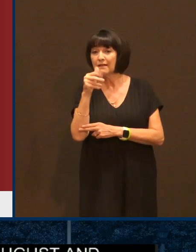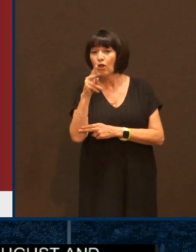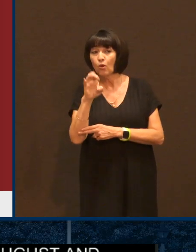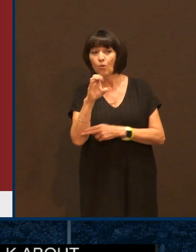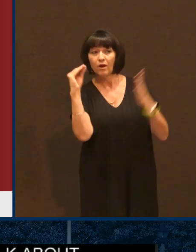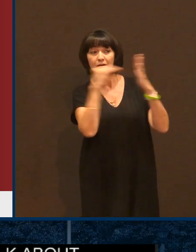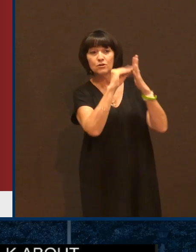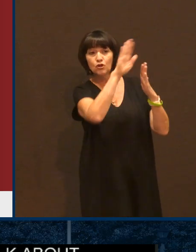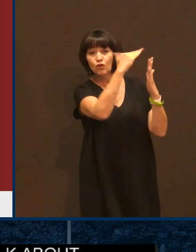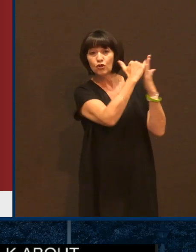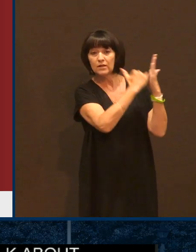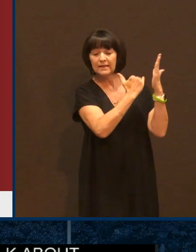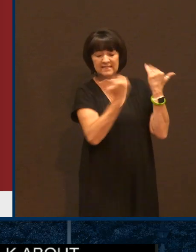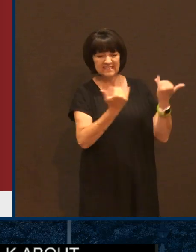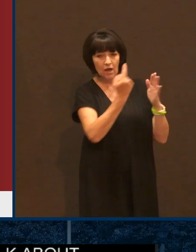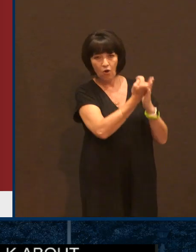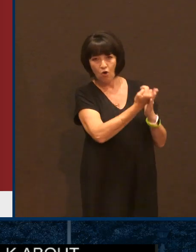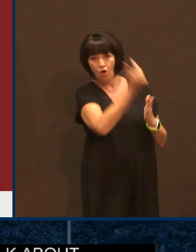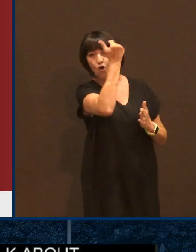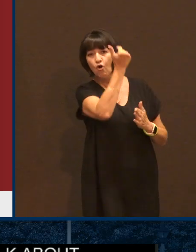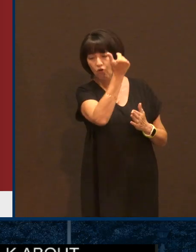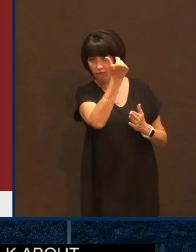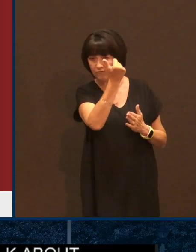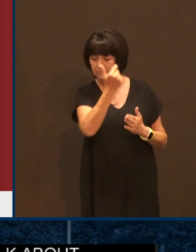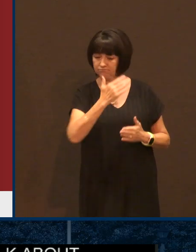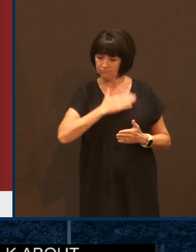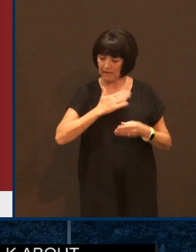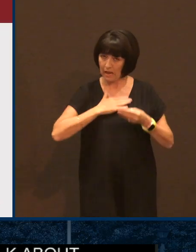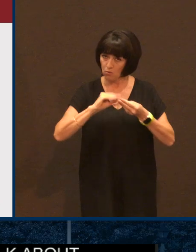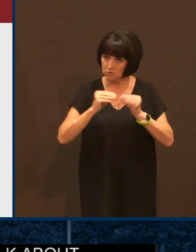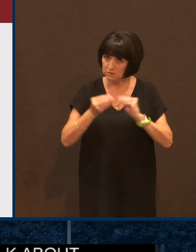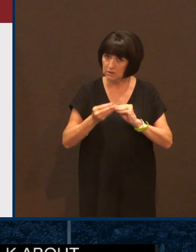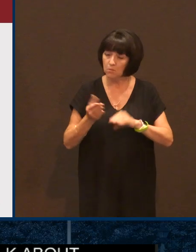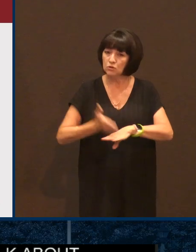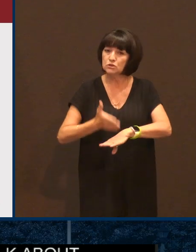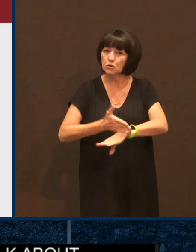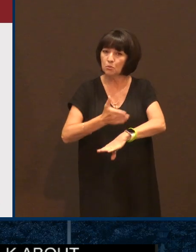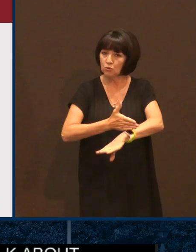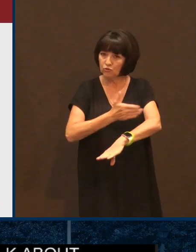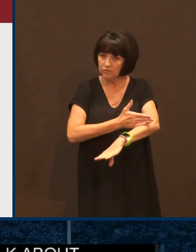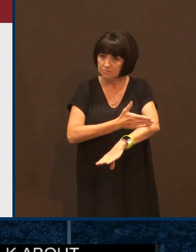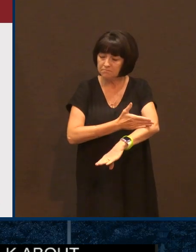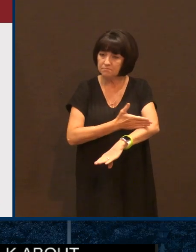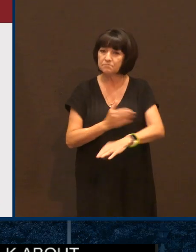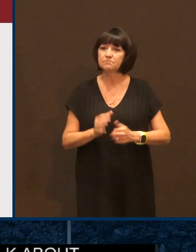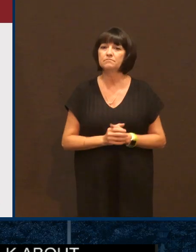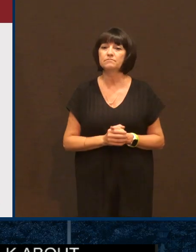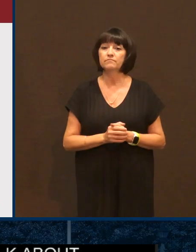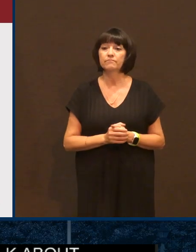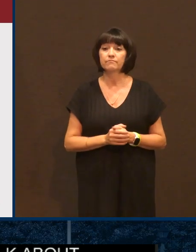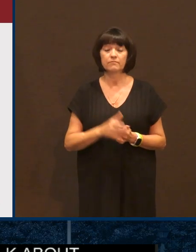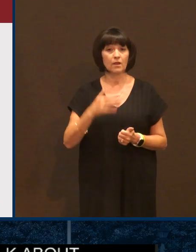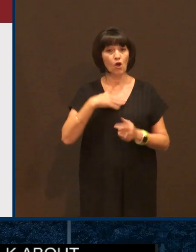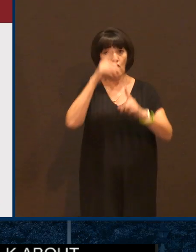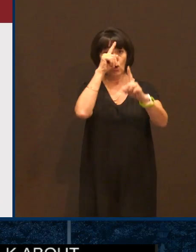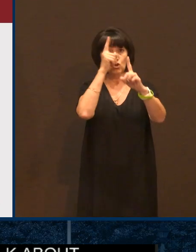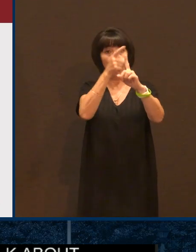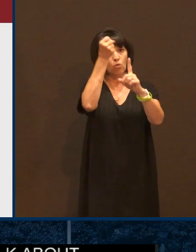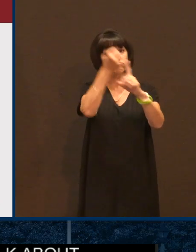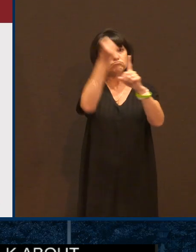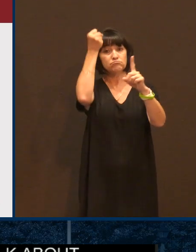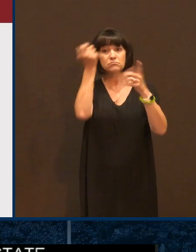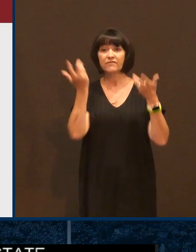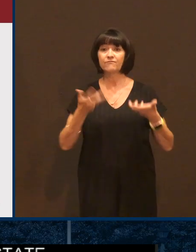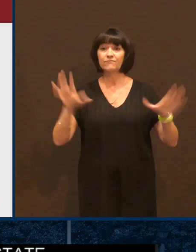Connecticut. Our cases are improving a bit, but we're still not where we were a month